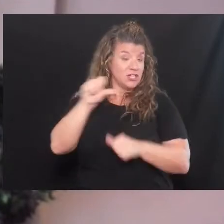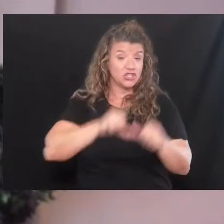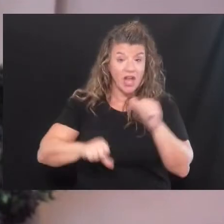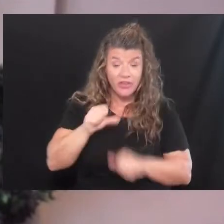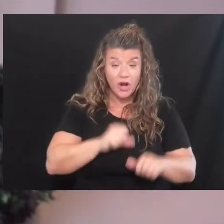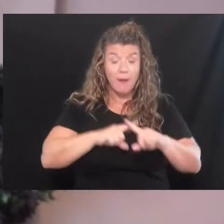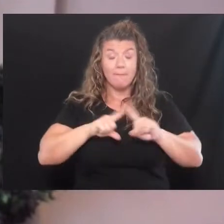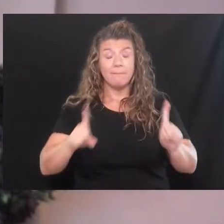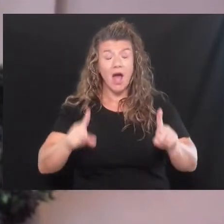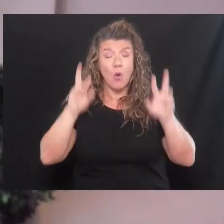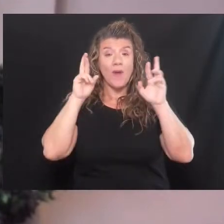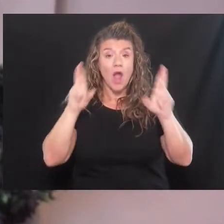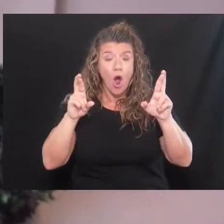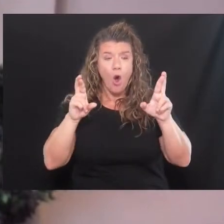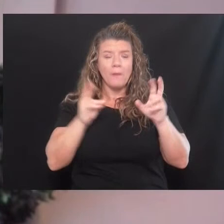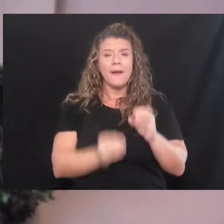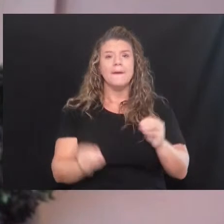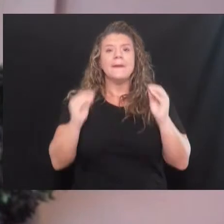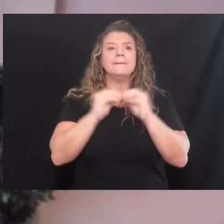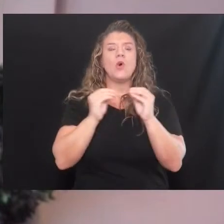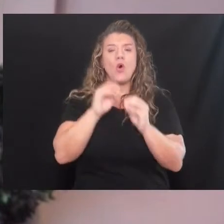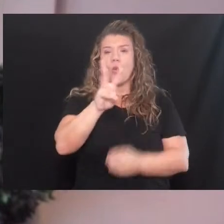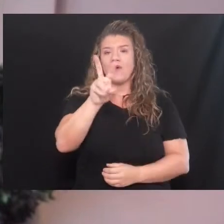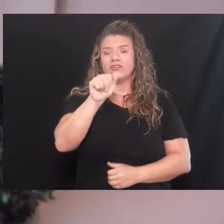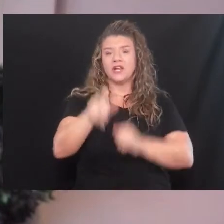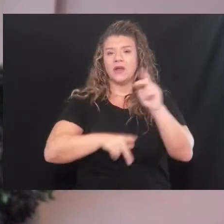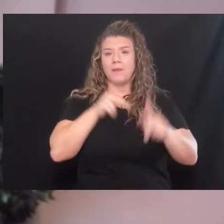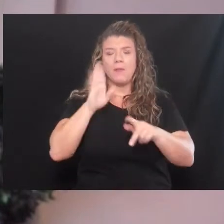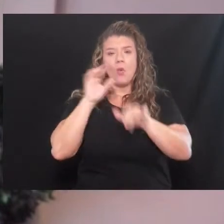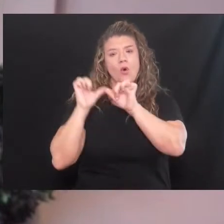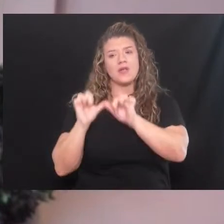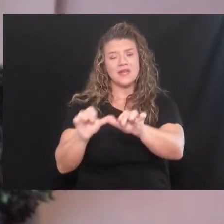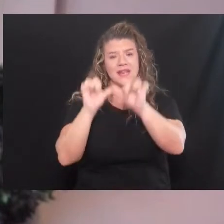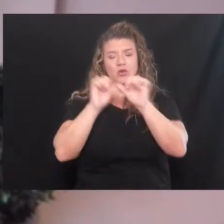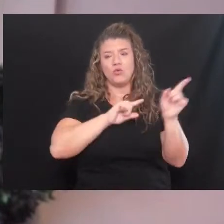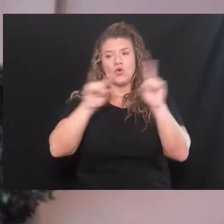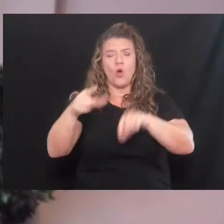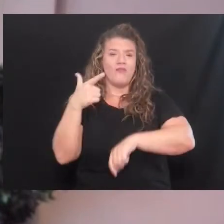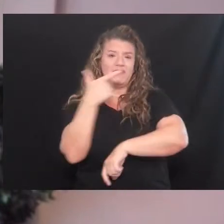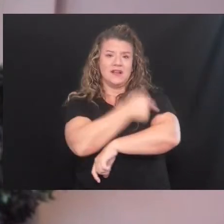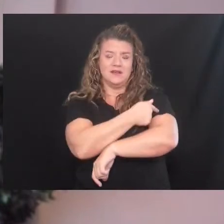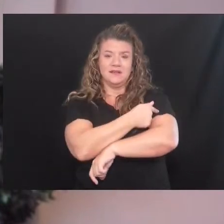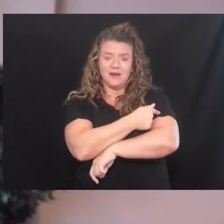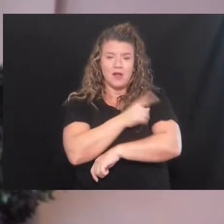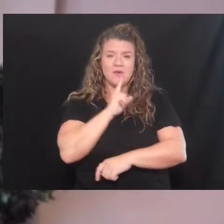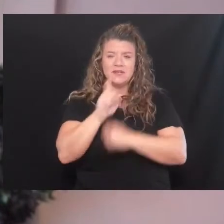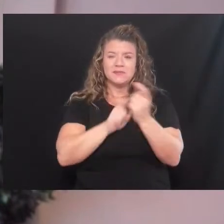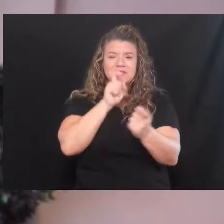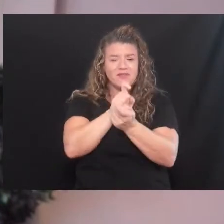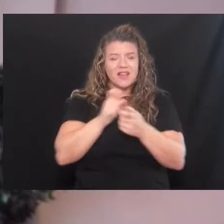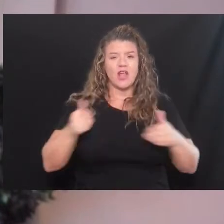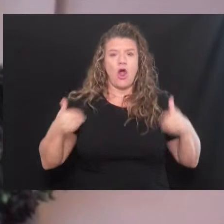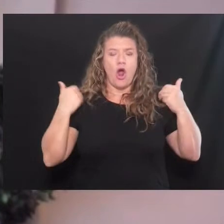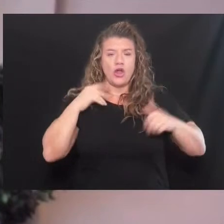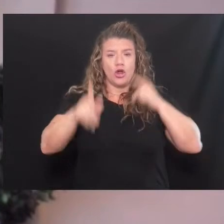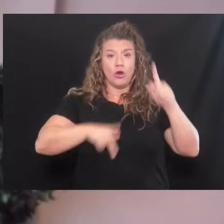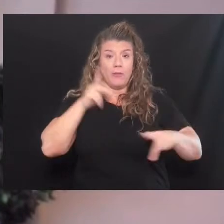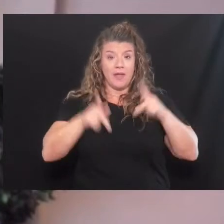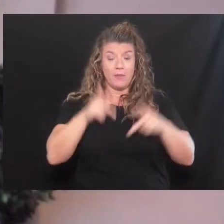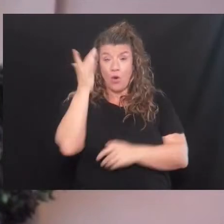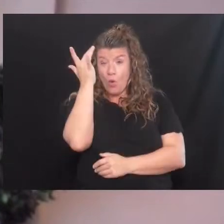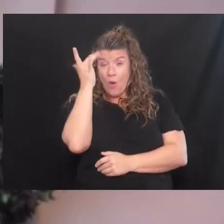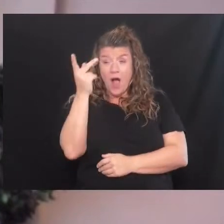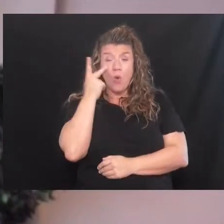But we hope that even more West Virginians continue to get vaccinated, particularly our younger West Virginians, because we've